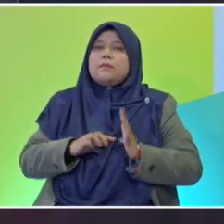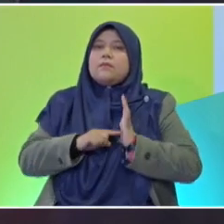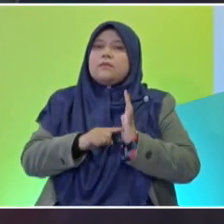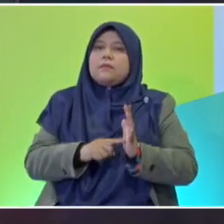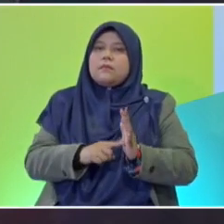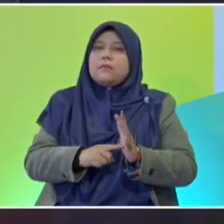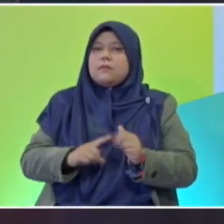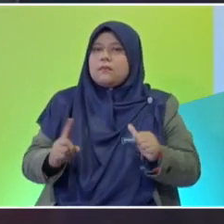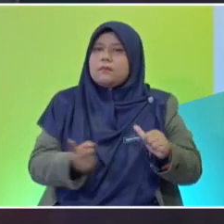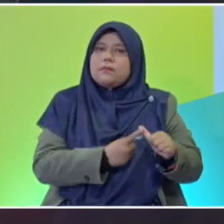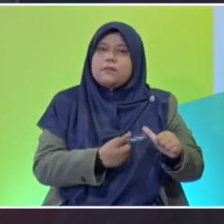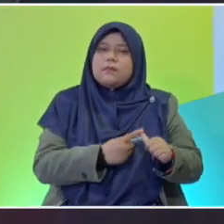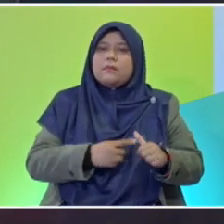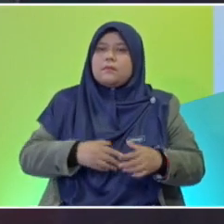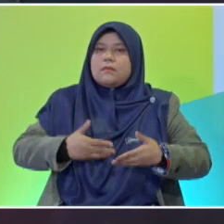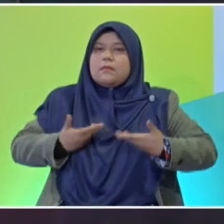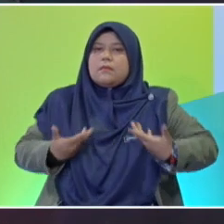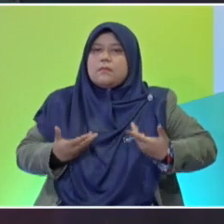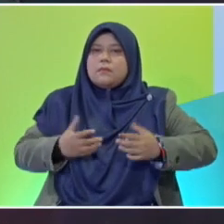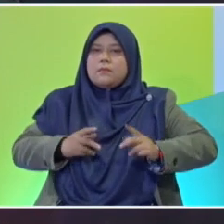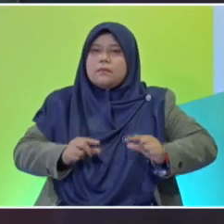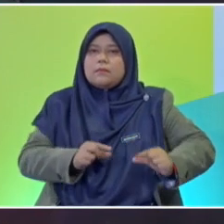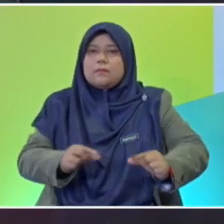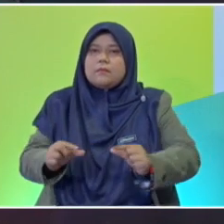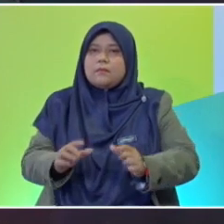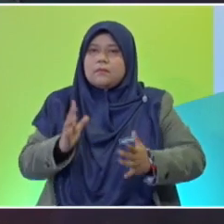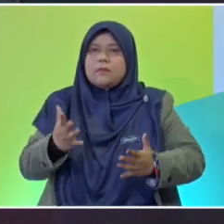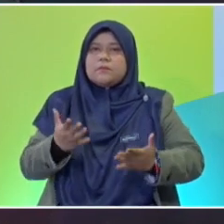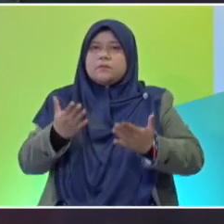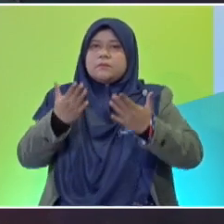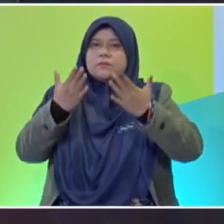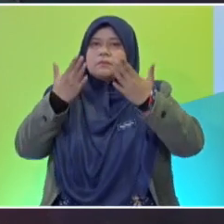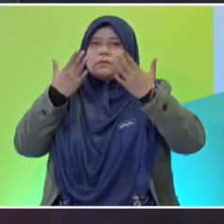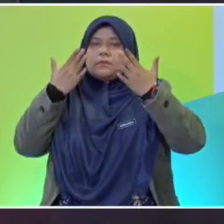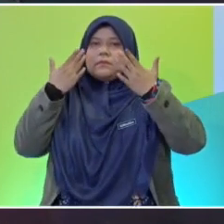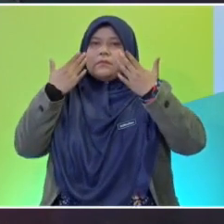first how the blood actually moves. Okay, when we breathe in,